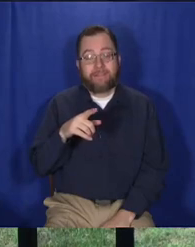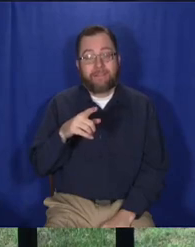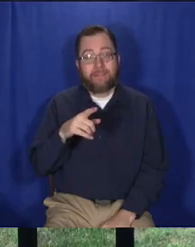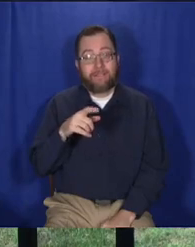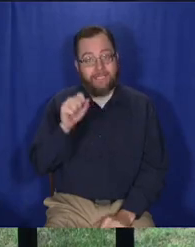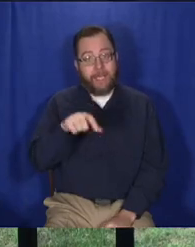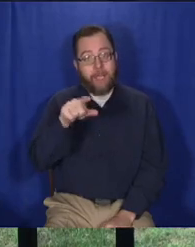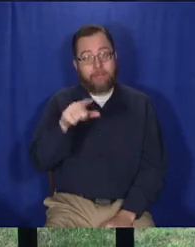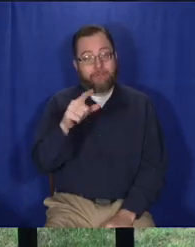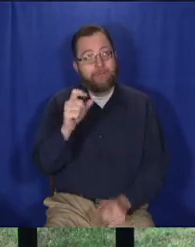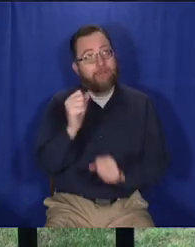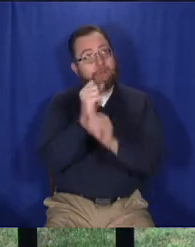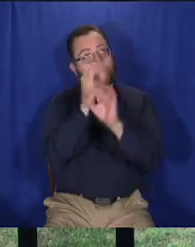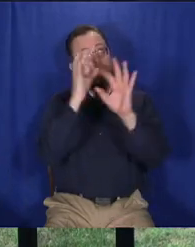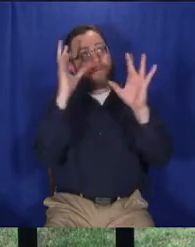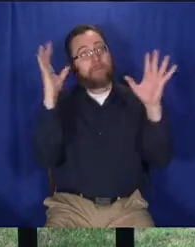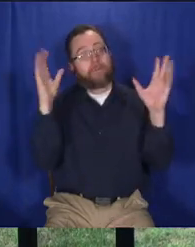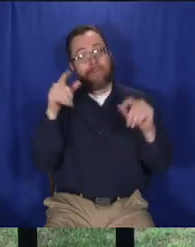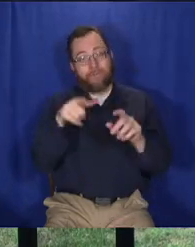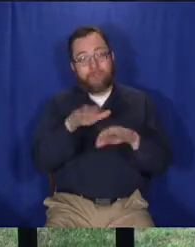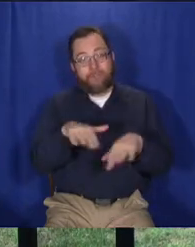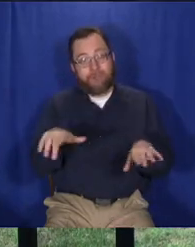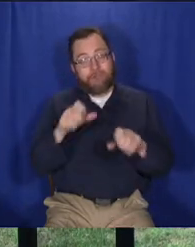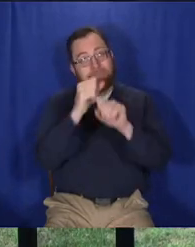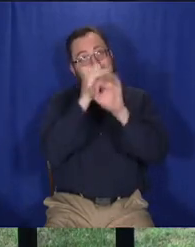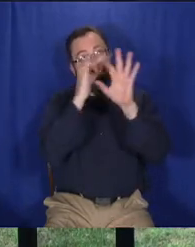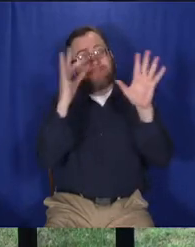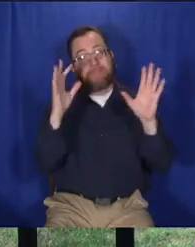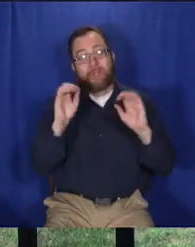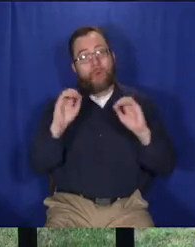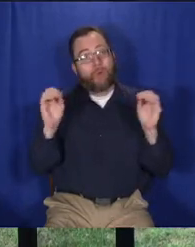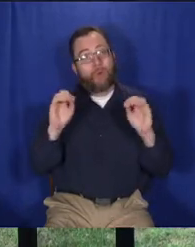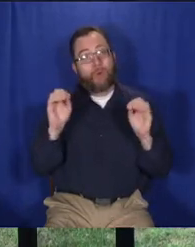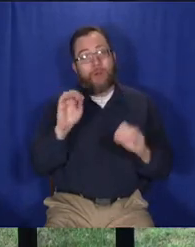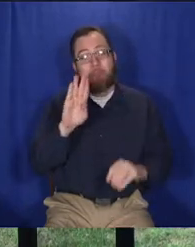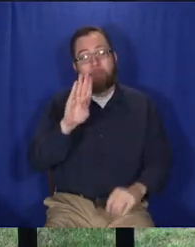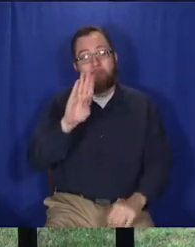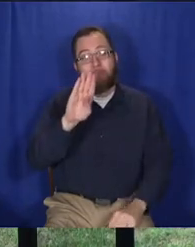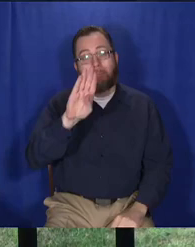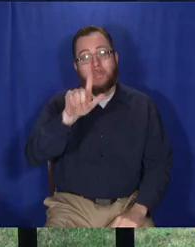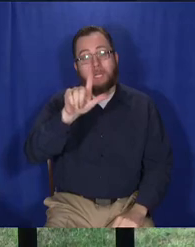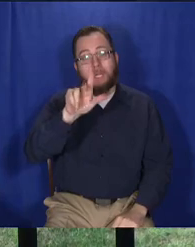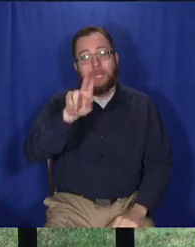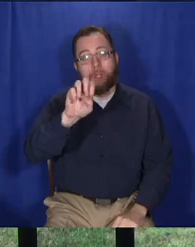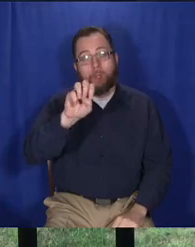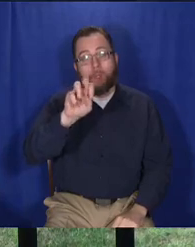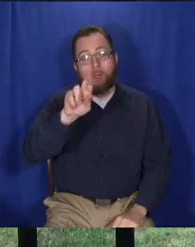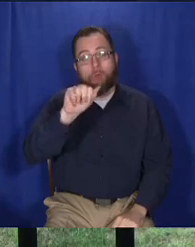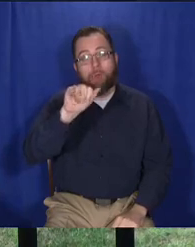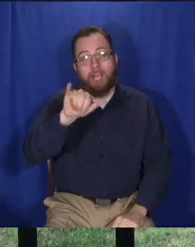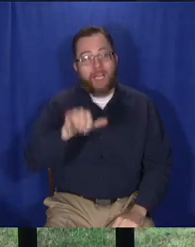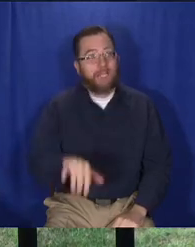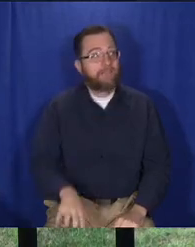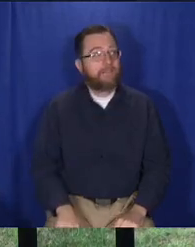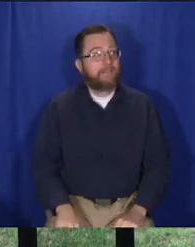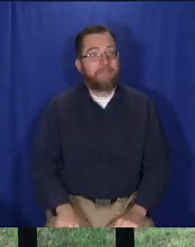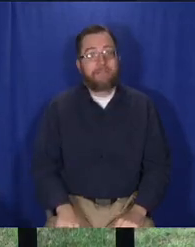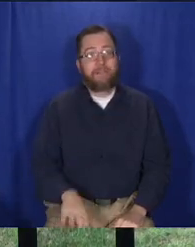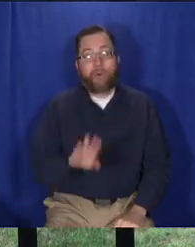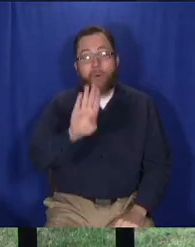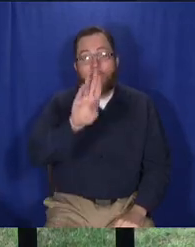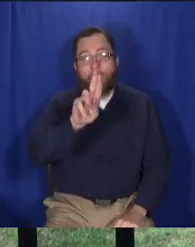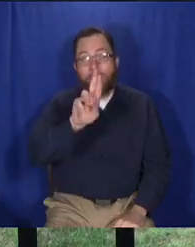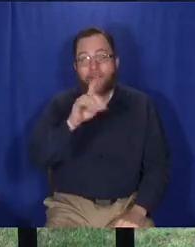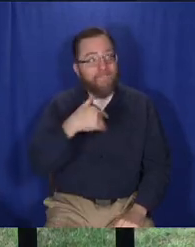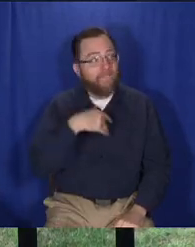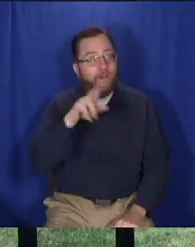or DVDs or Blu-rays or even today, this thing called ultra 4K stuff. There was nothing like that at